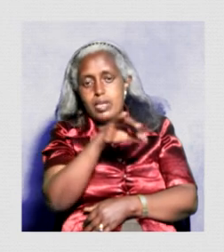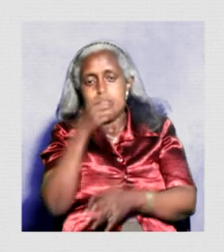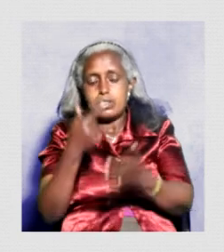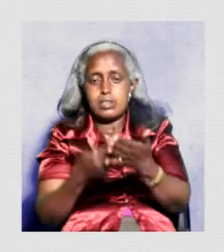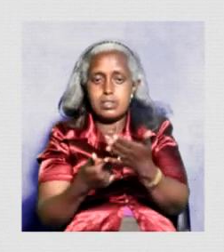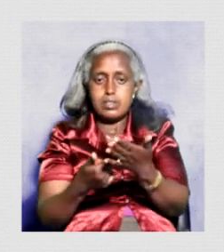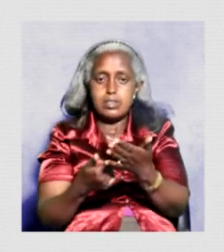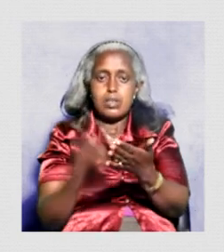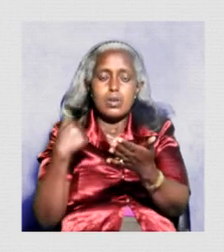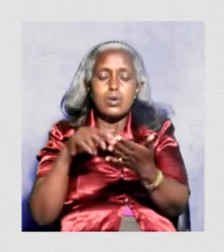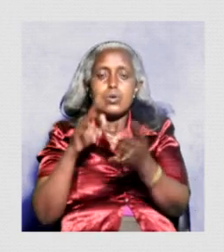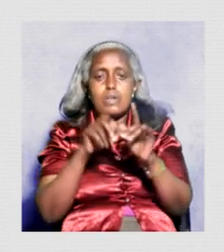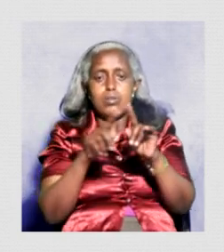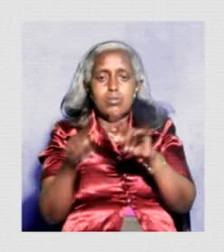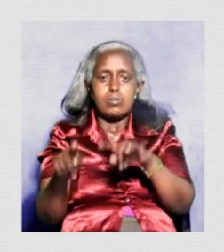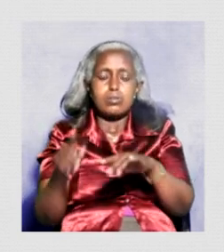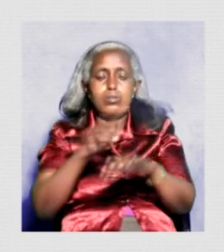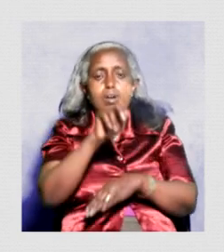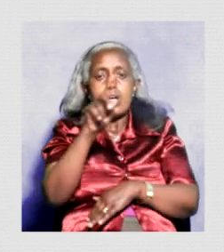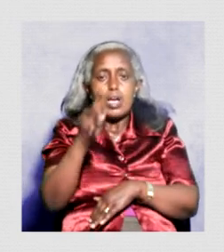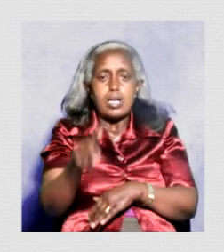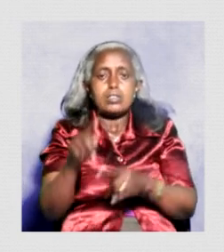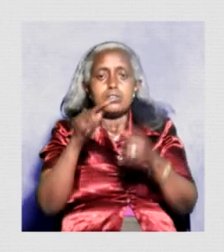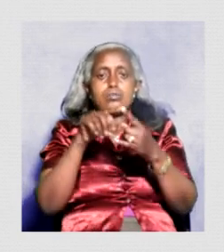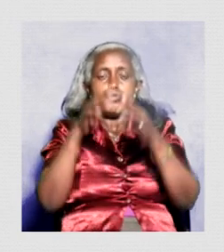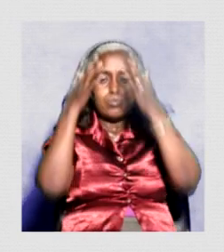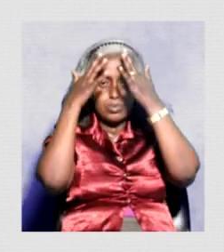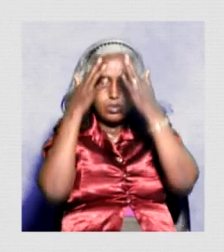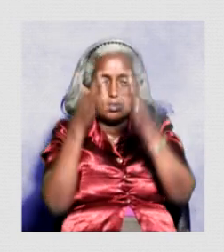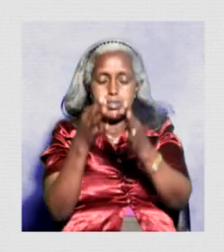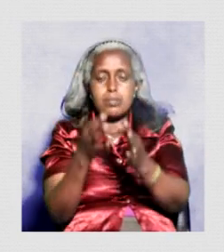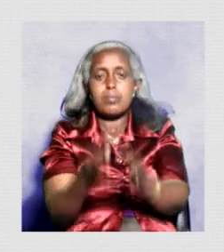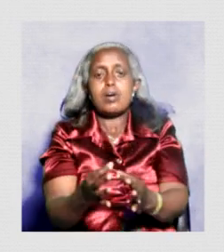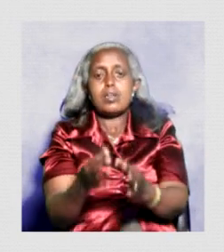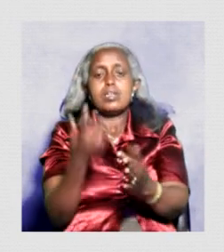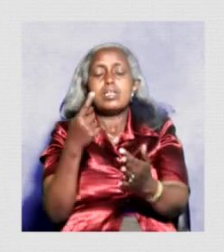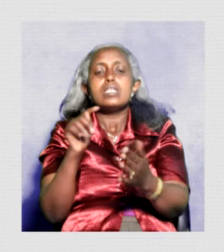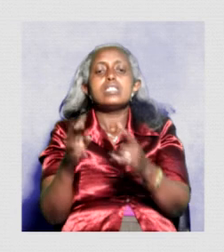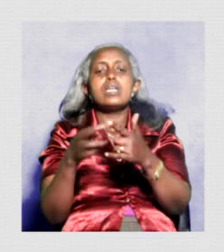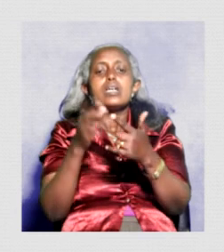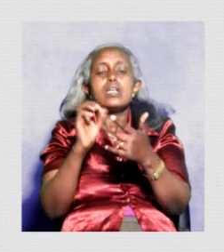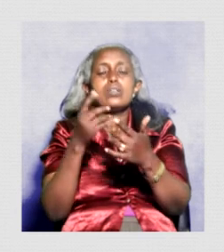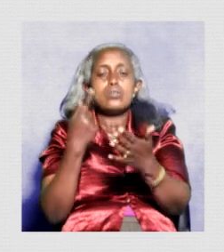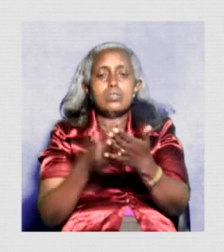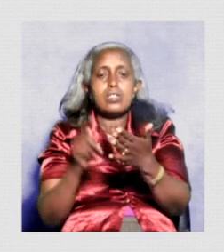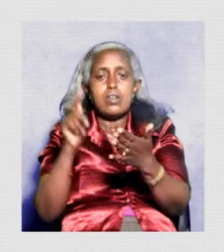here we are also asked to determine the range of values of x and